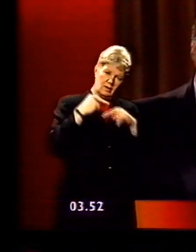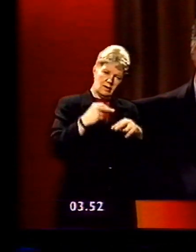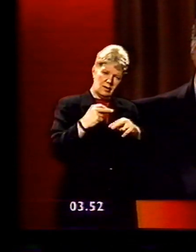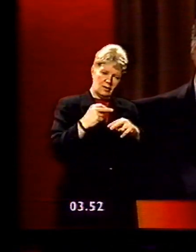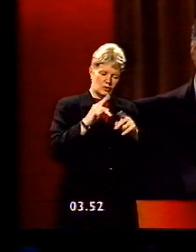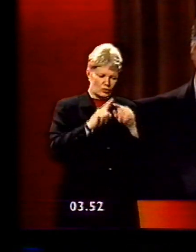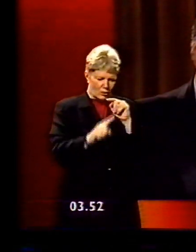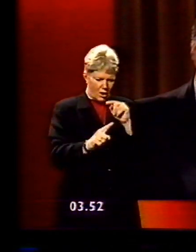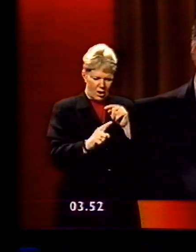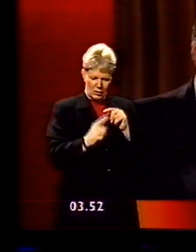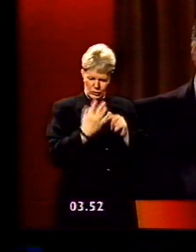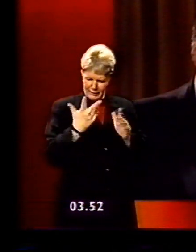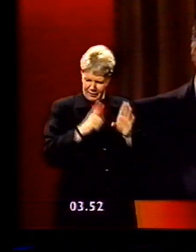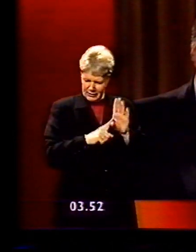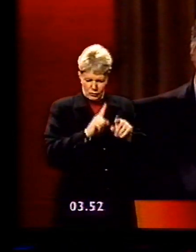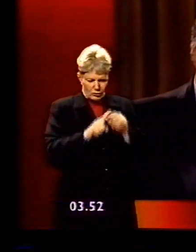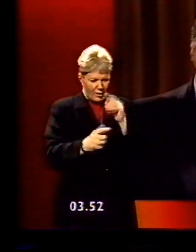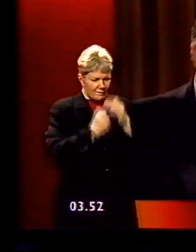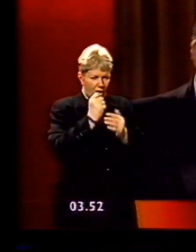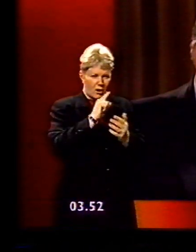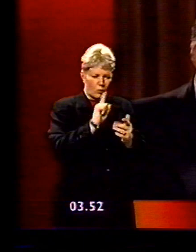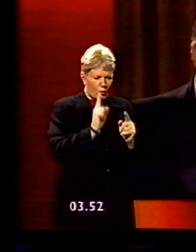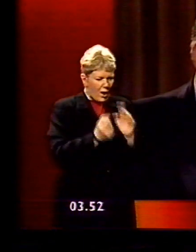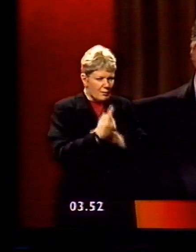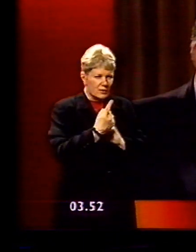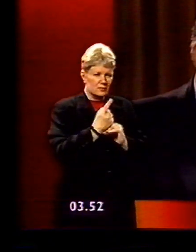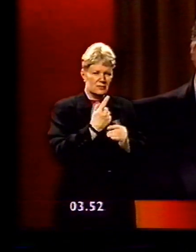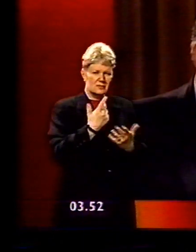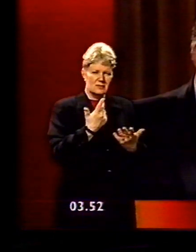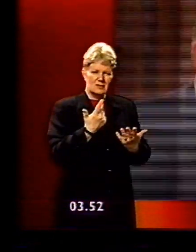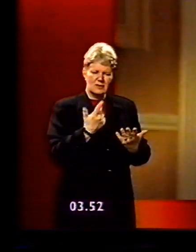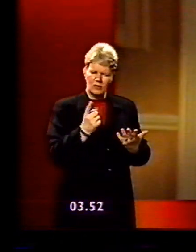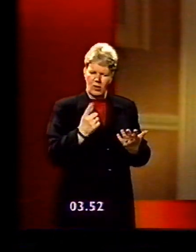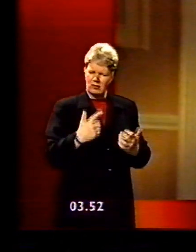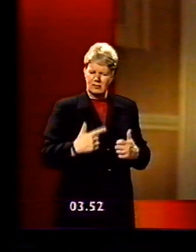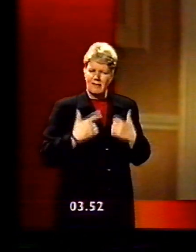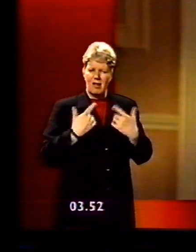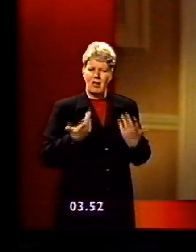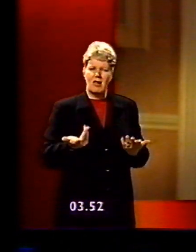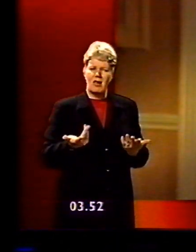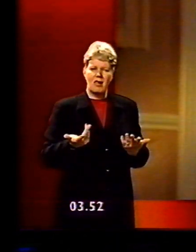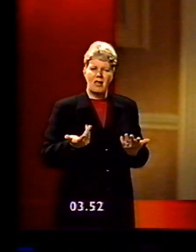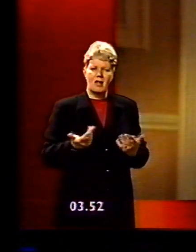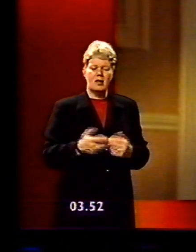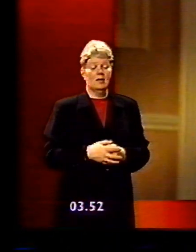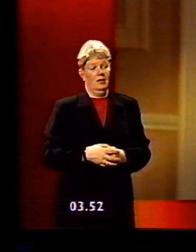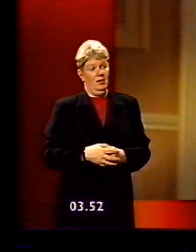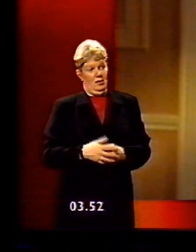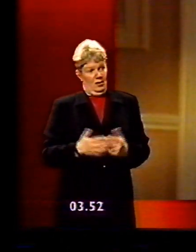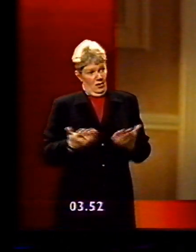find the truth out about your husband. How angry does that make you feel? Well,